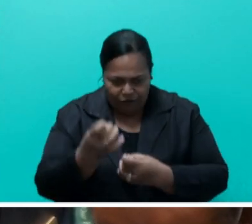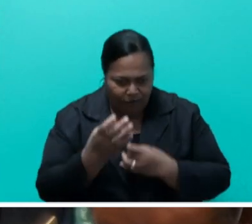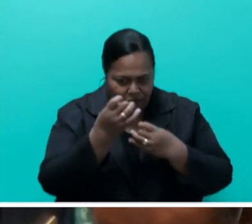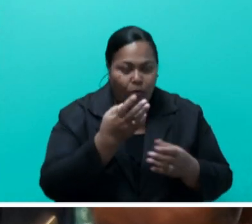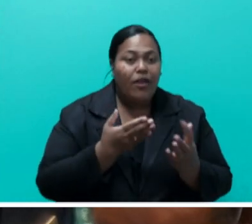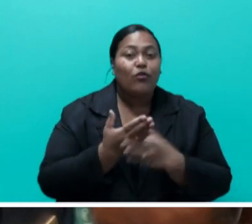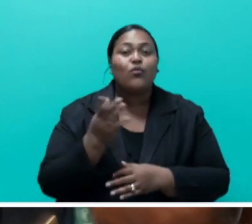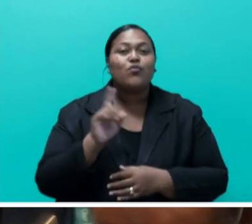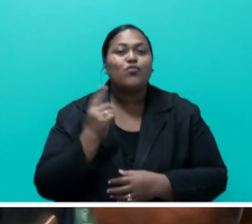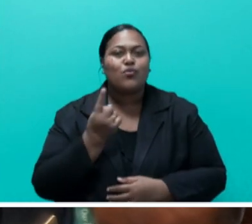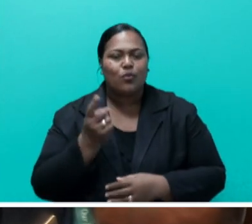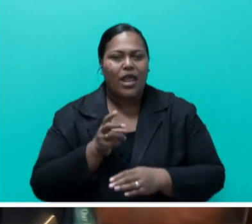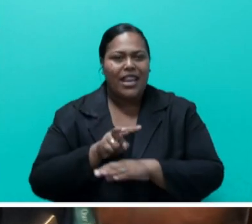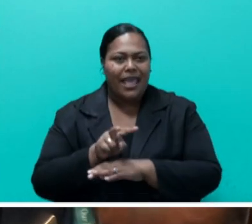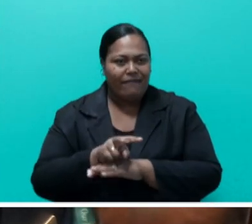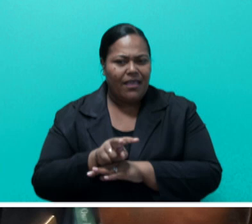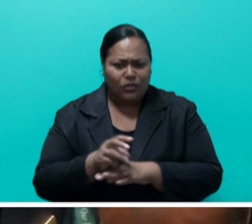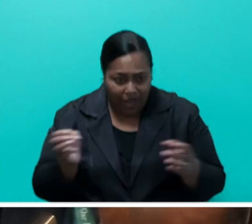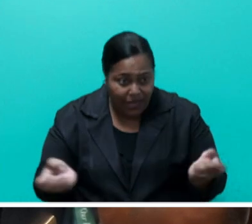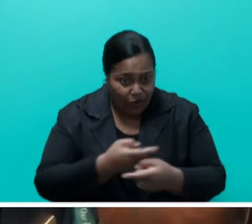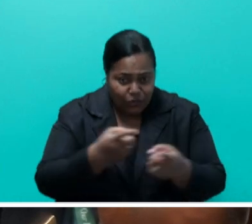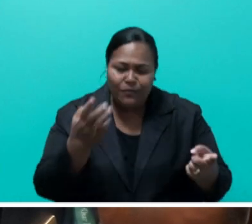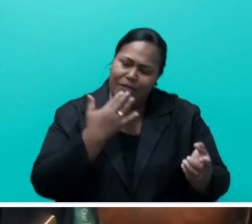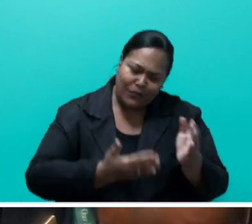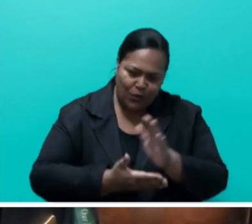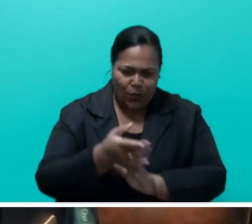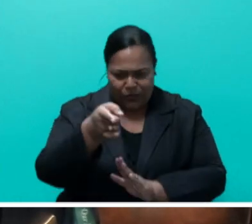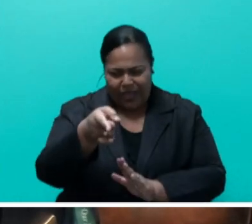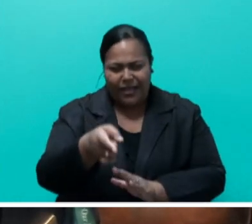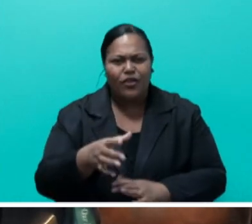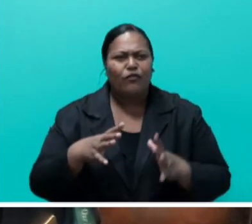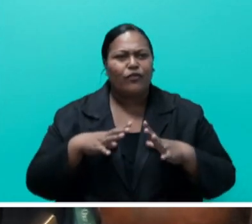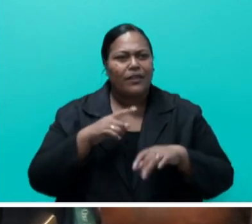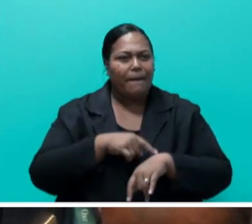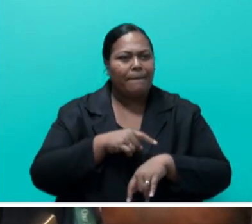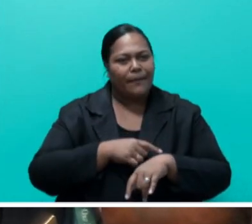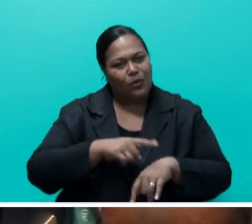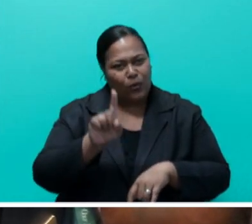I would encourage every member of this house to go down there and take a look at your own free time. Thank you.